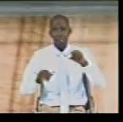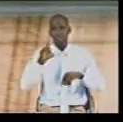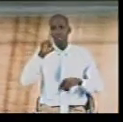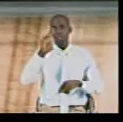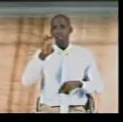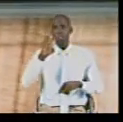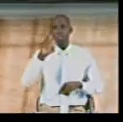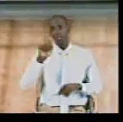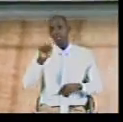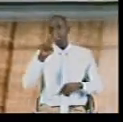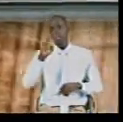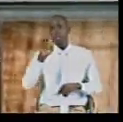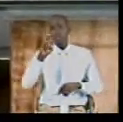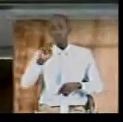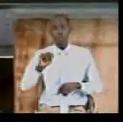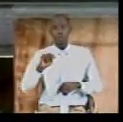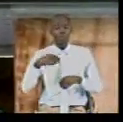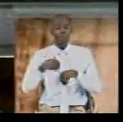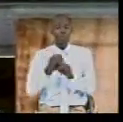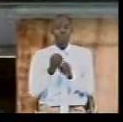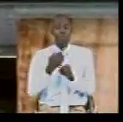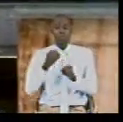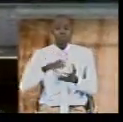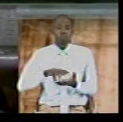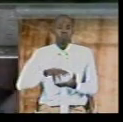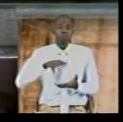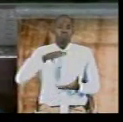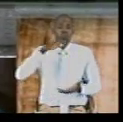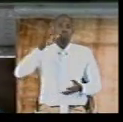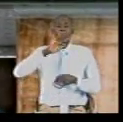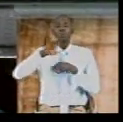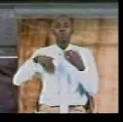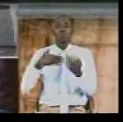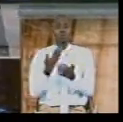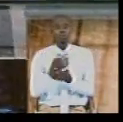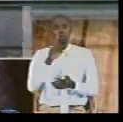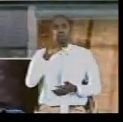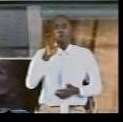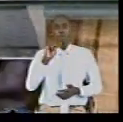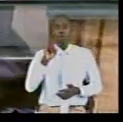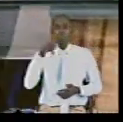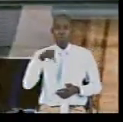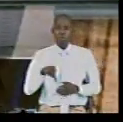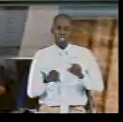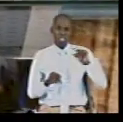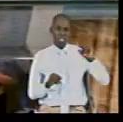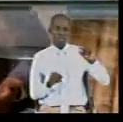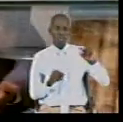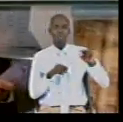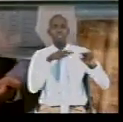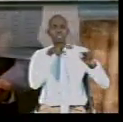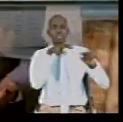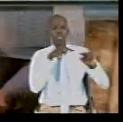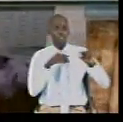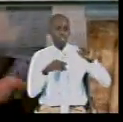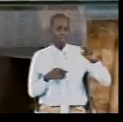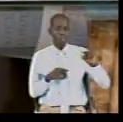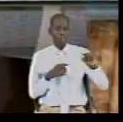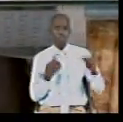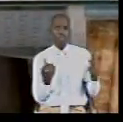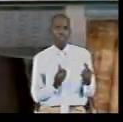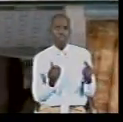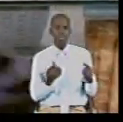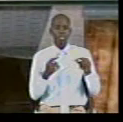A little leaven leaveneth the whole lump. A little compromise, a little kind of